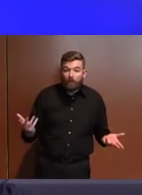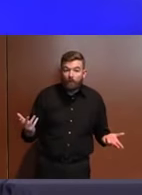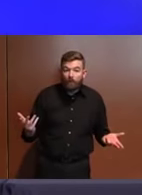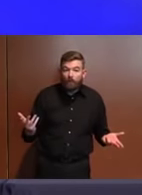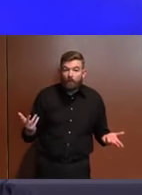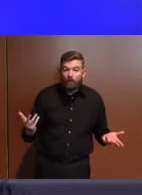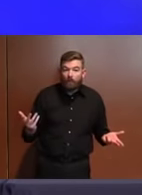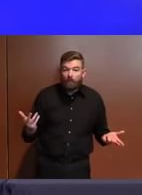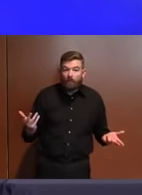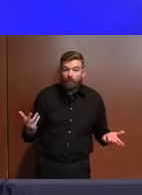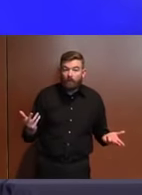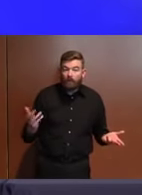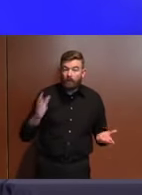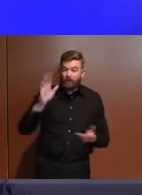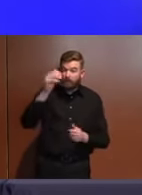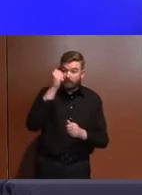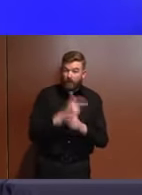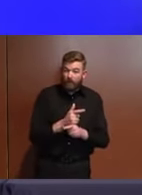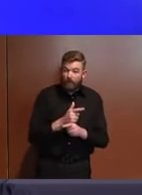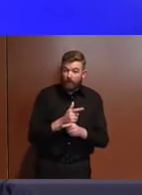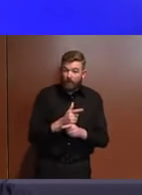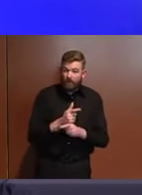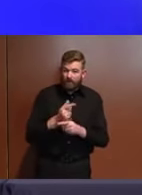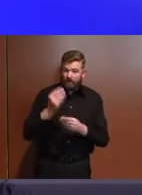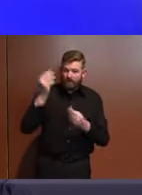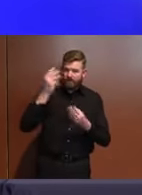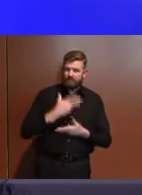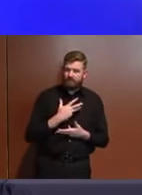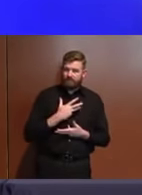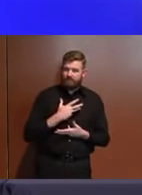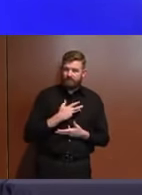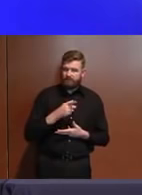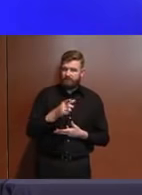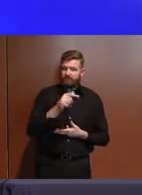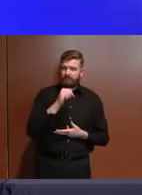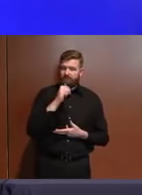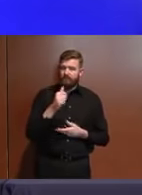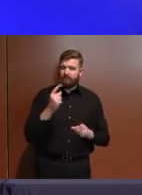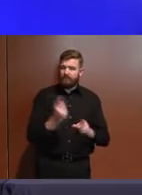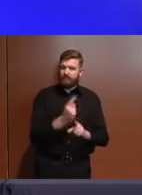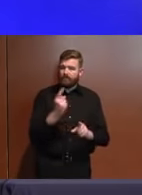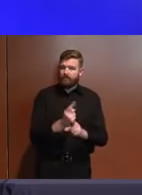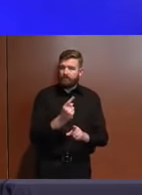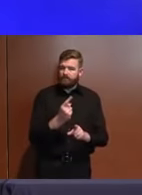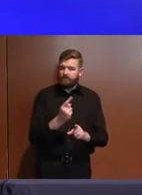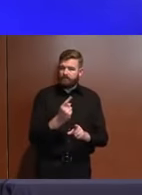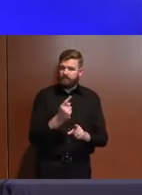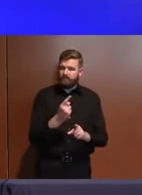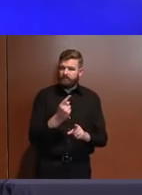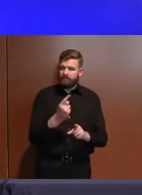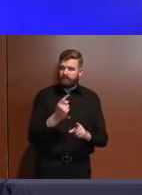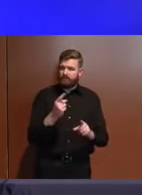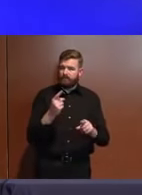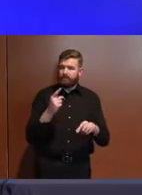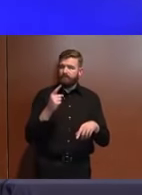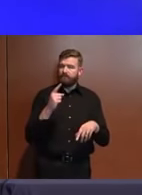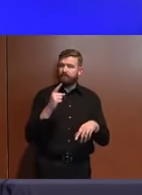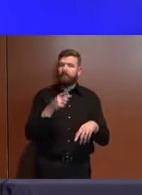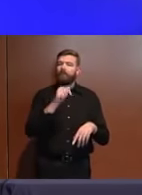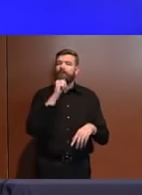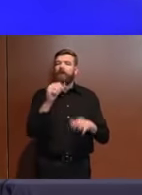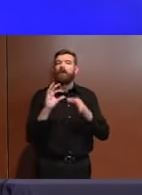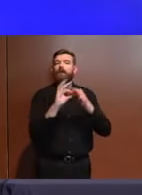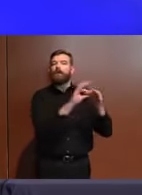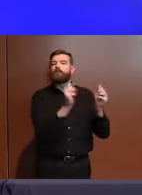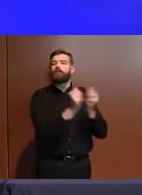you're not necessarily a properly credentialed member of the press. And I have no issue with the Second Amendment. I have no issue with